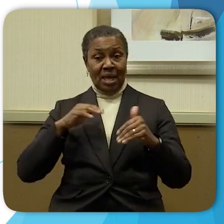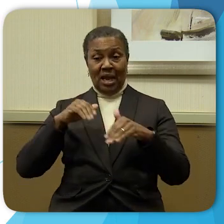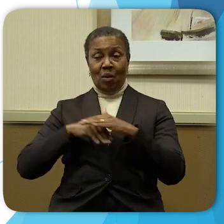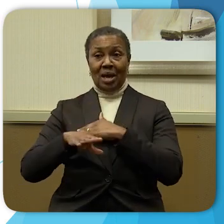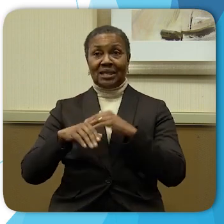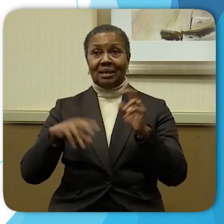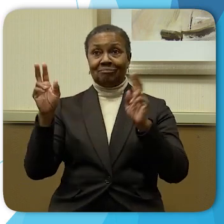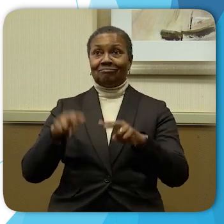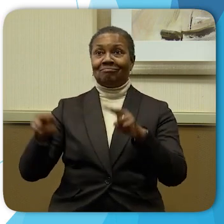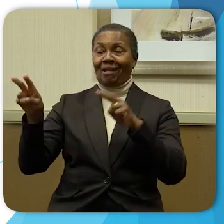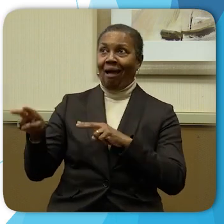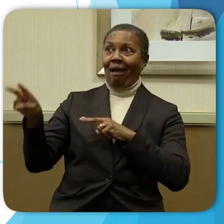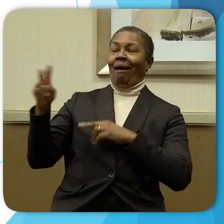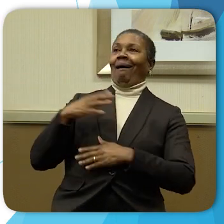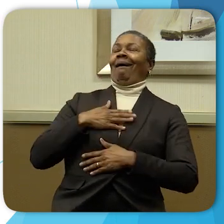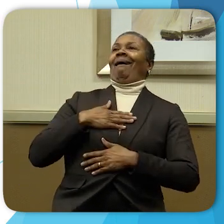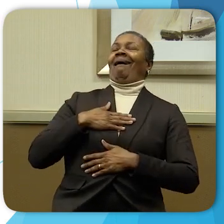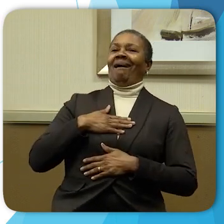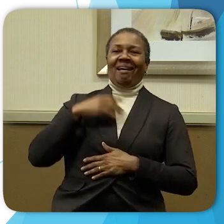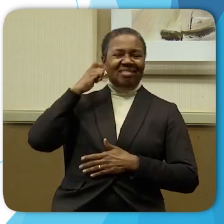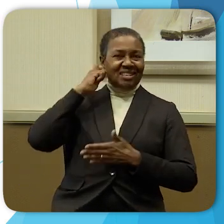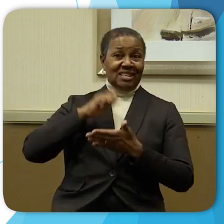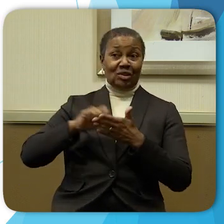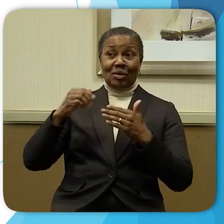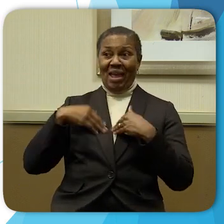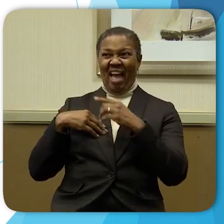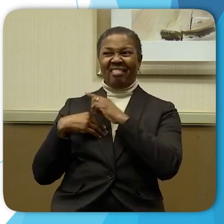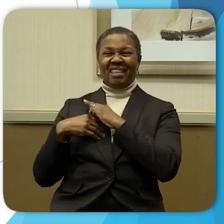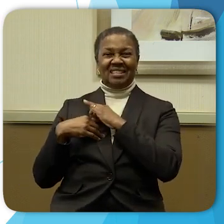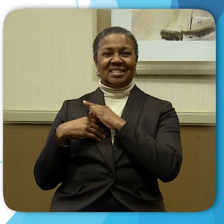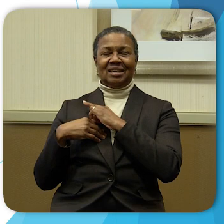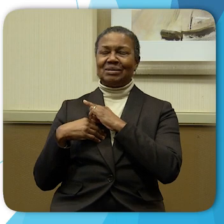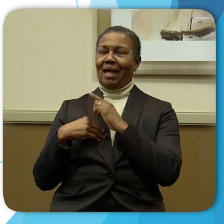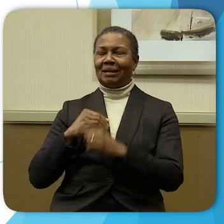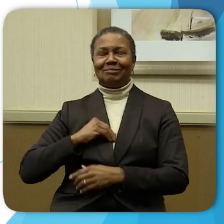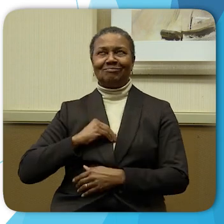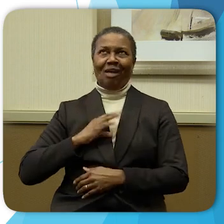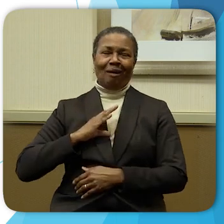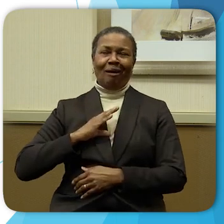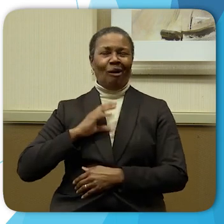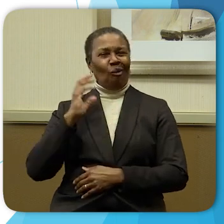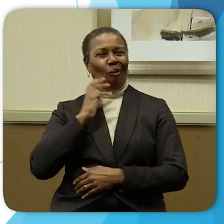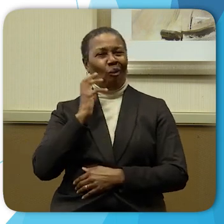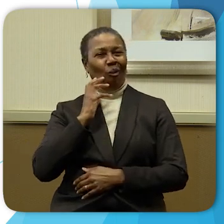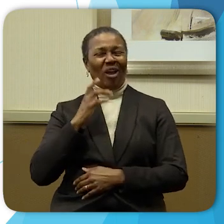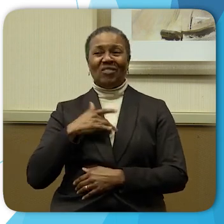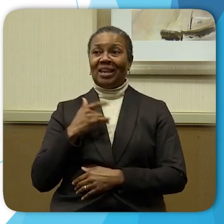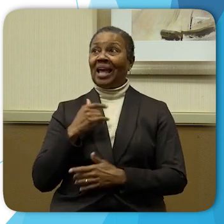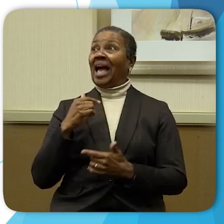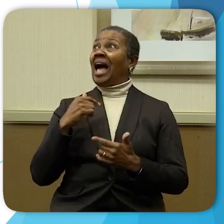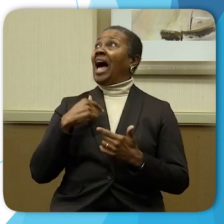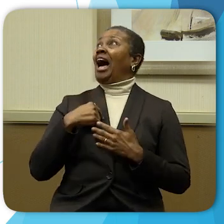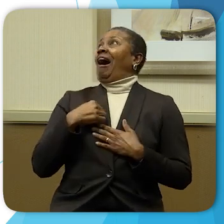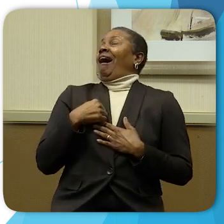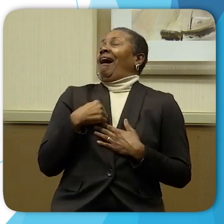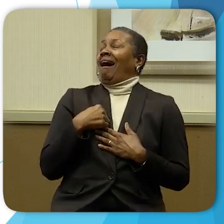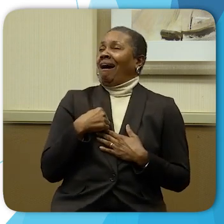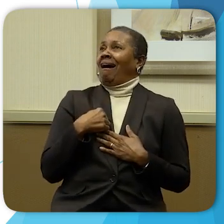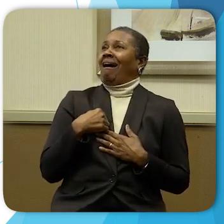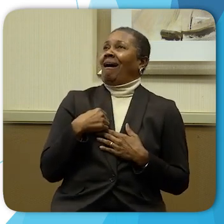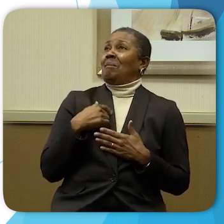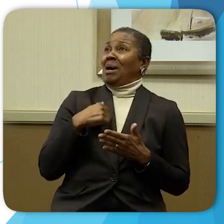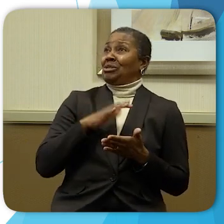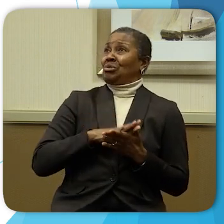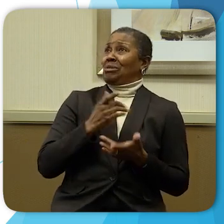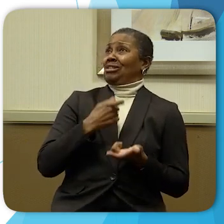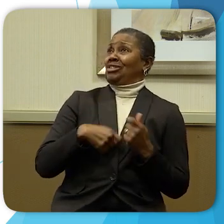and that was the first thing that the secretary had, and it was just like, it felt like, I'm like, oh my gosh, so much has changed,